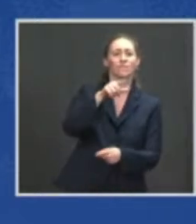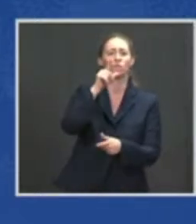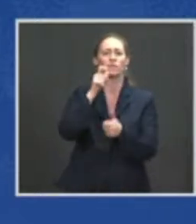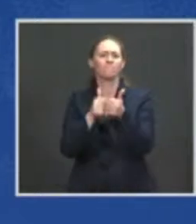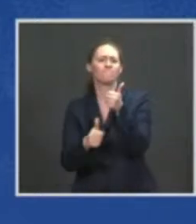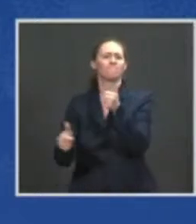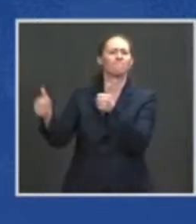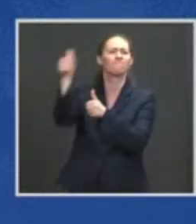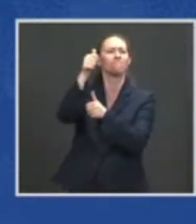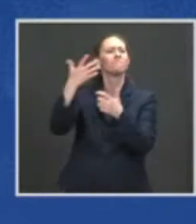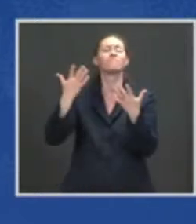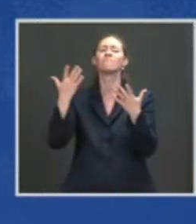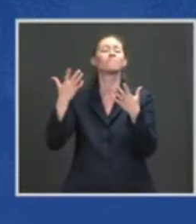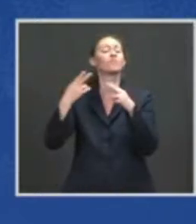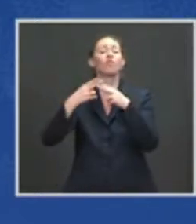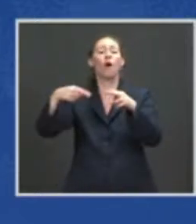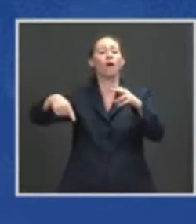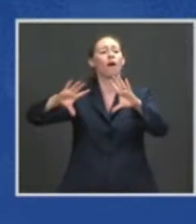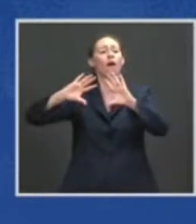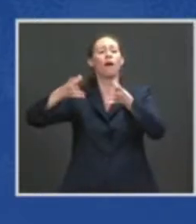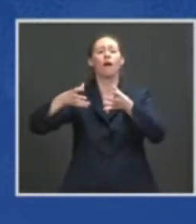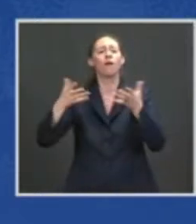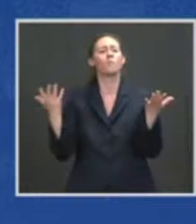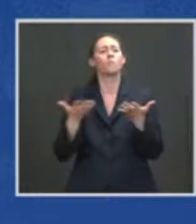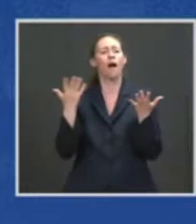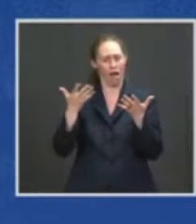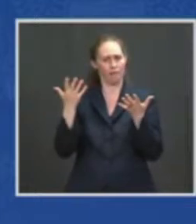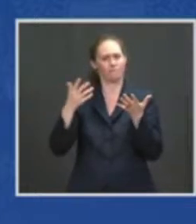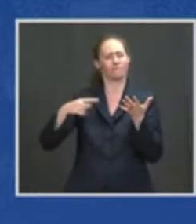holiday. To have to come and